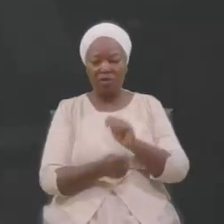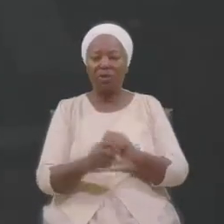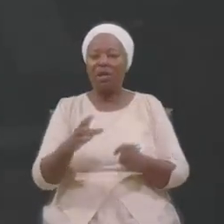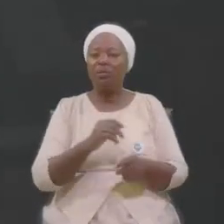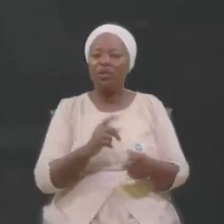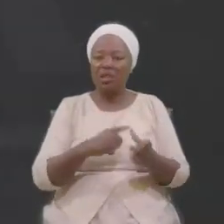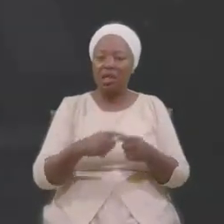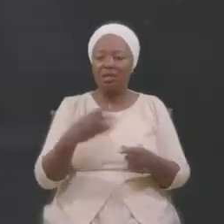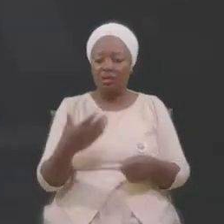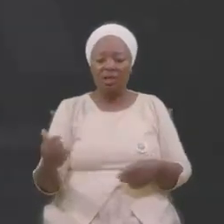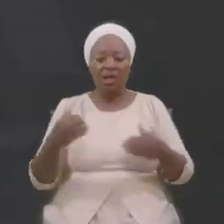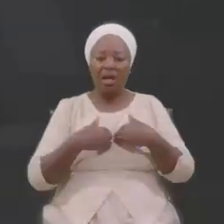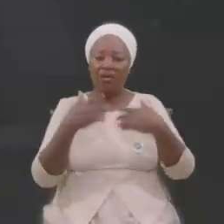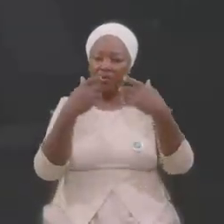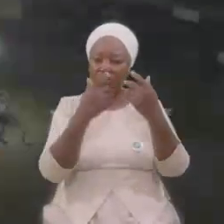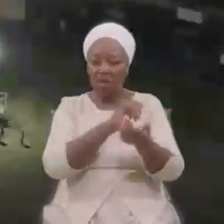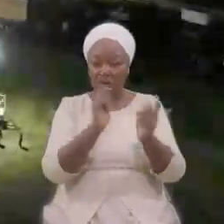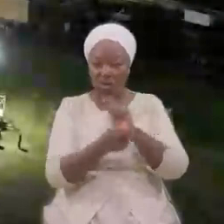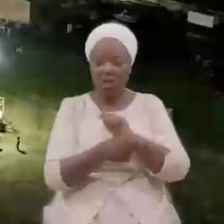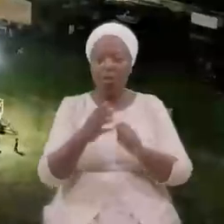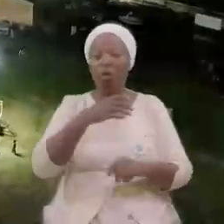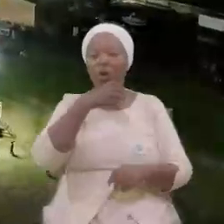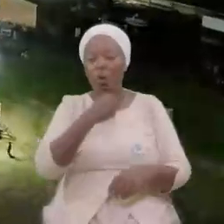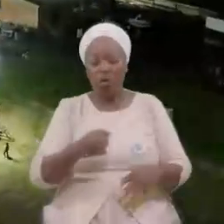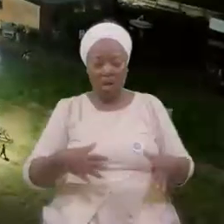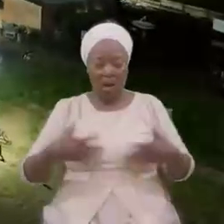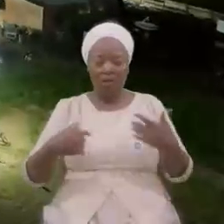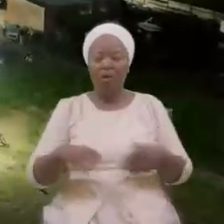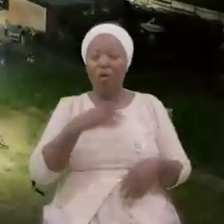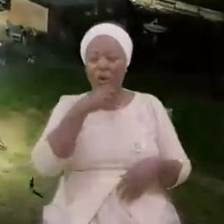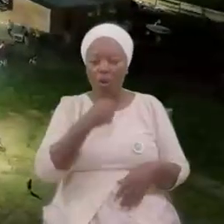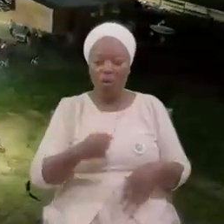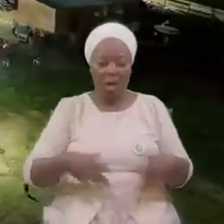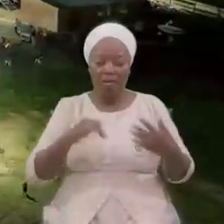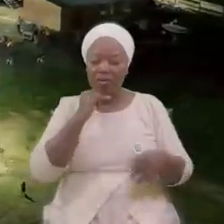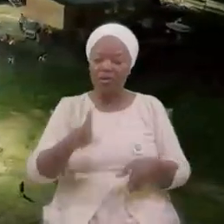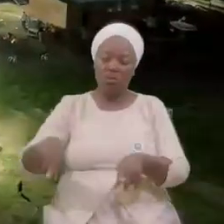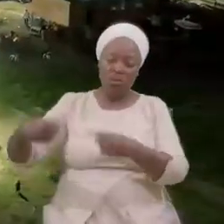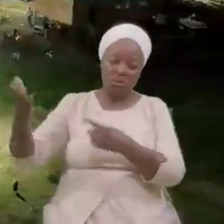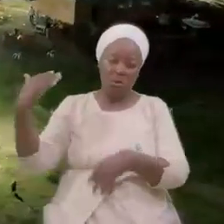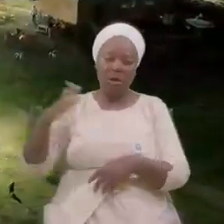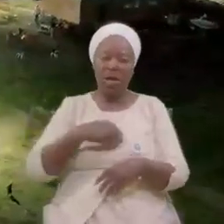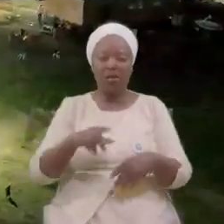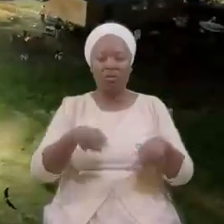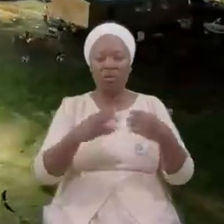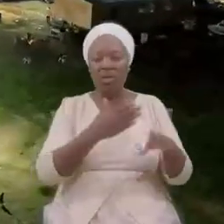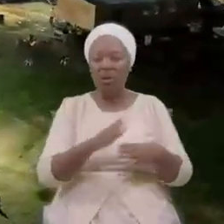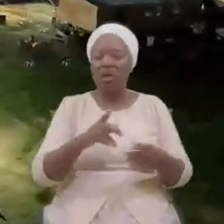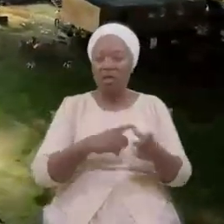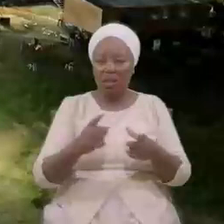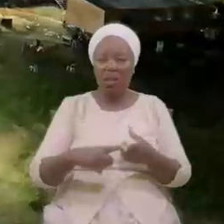have changed. Old life, the old life is gone. There's brotherly love in